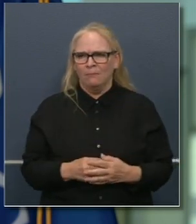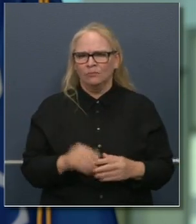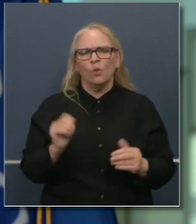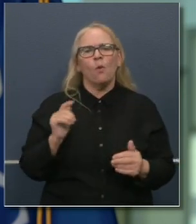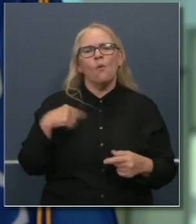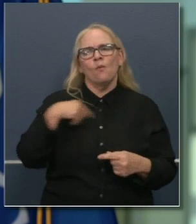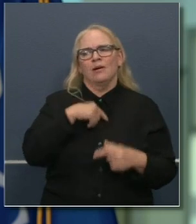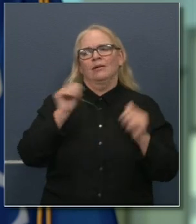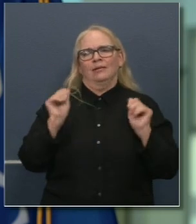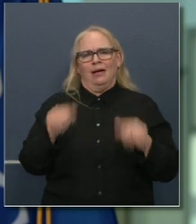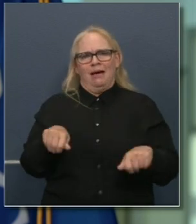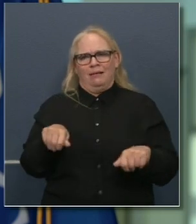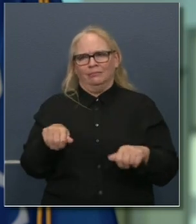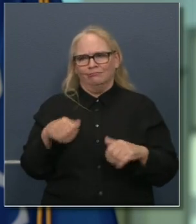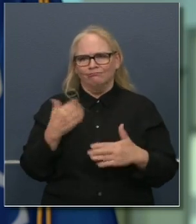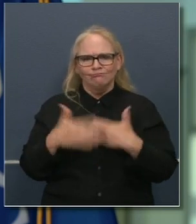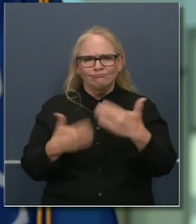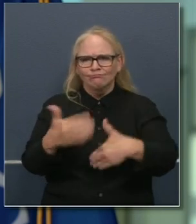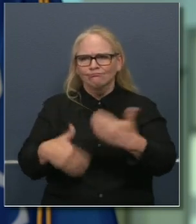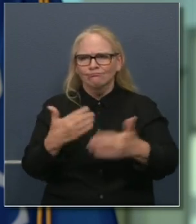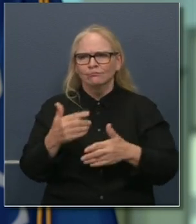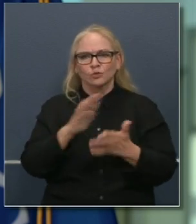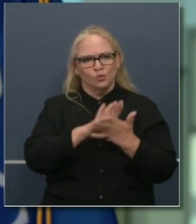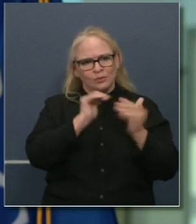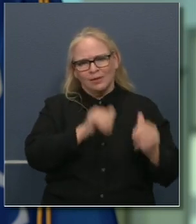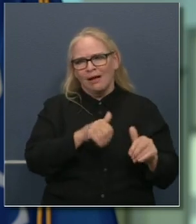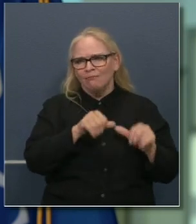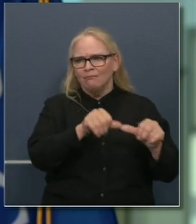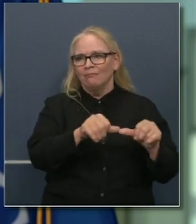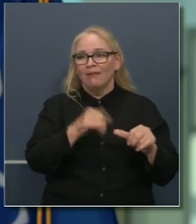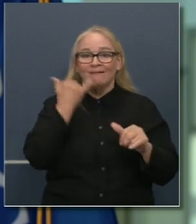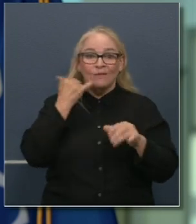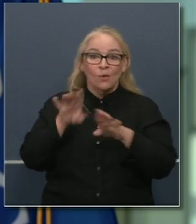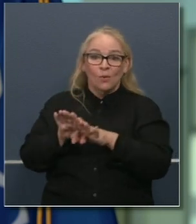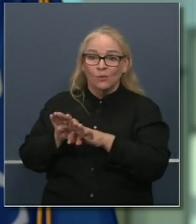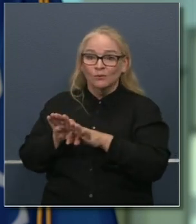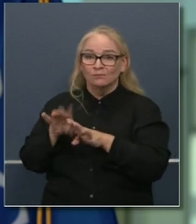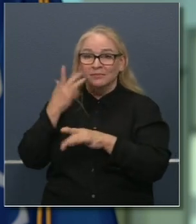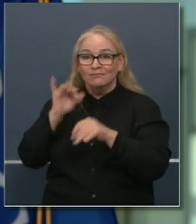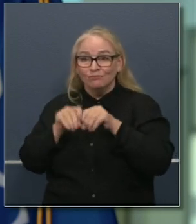reintroduce students back into that school setting once we've addressed the spread of the